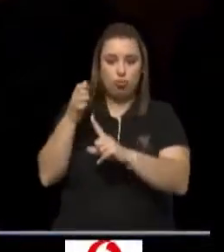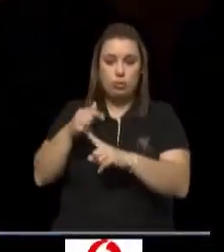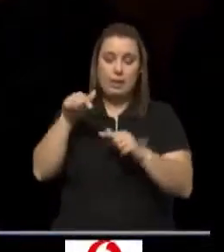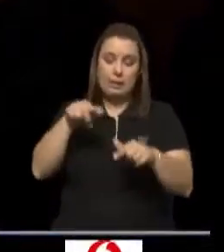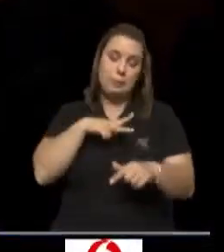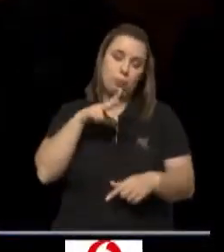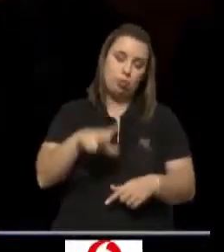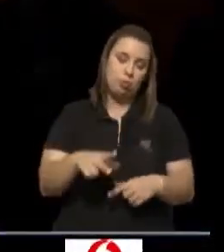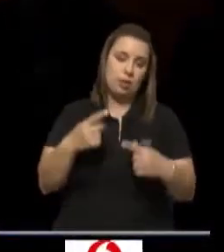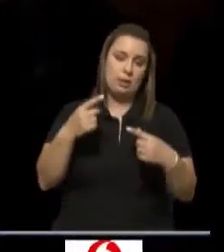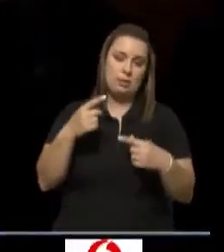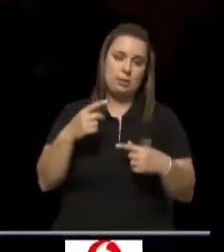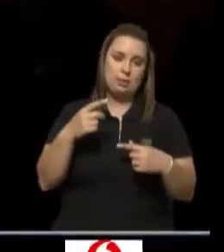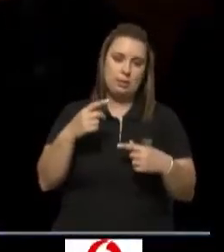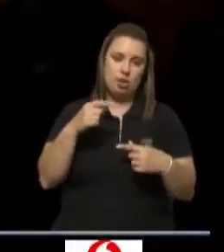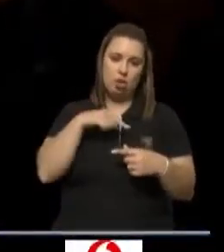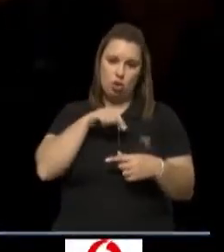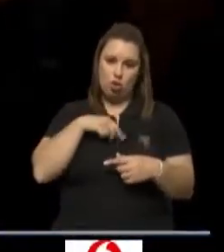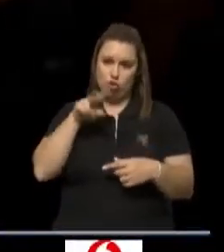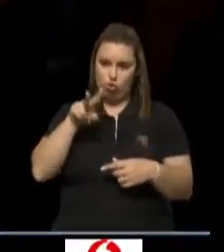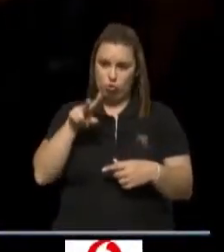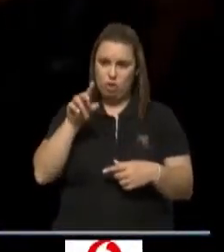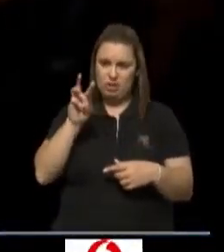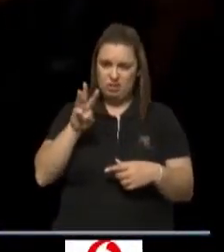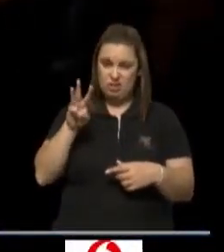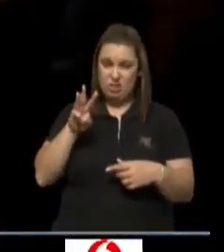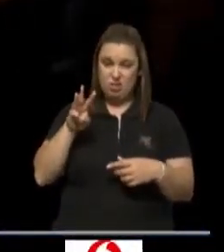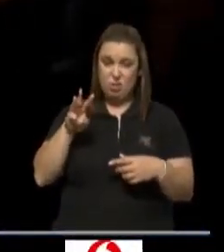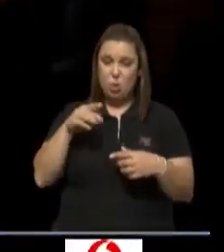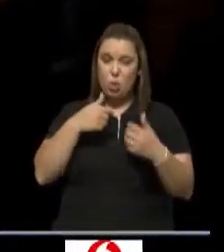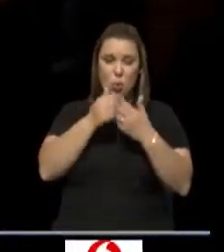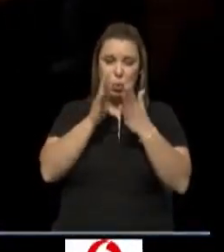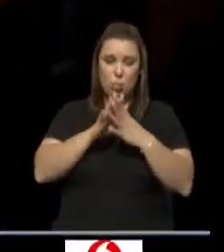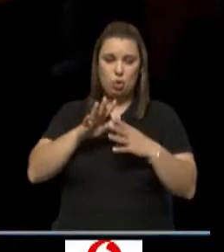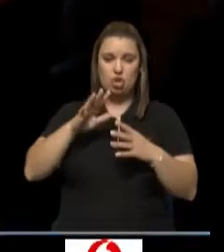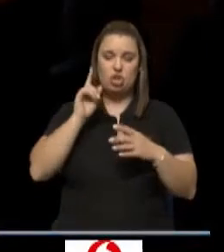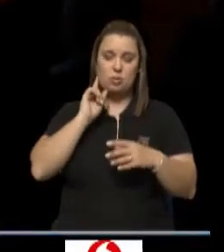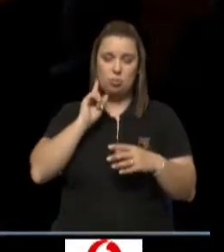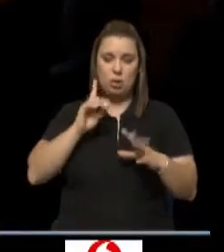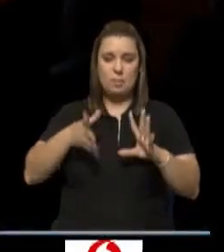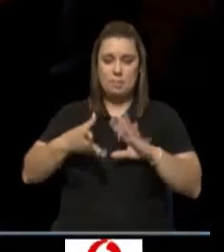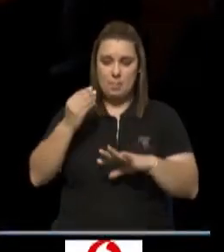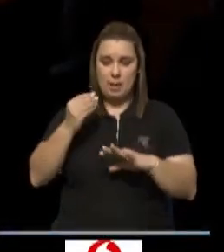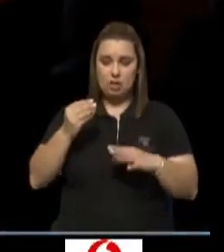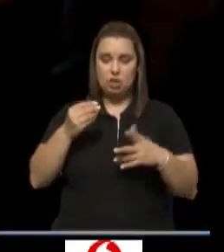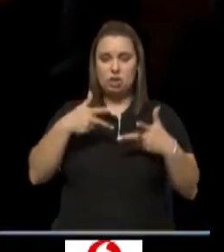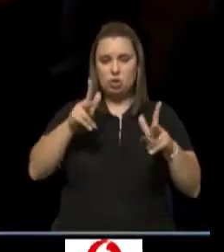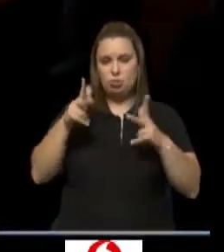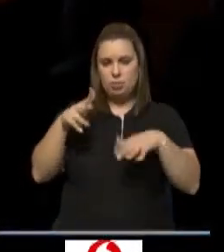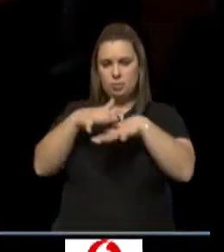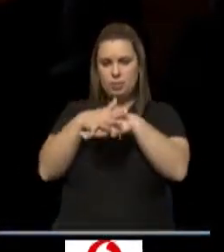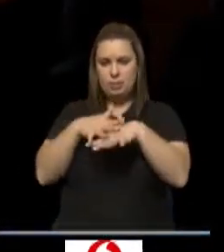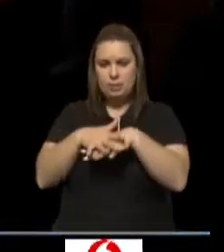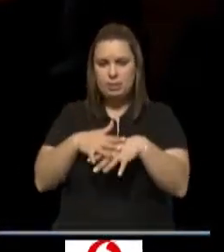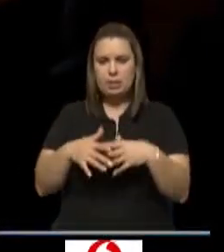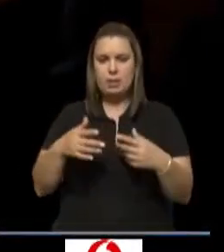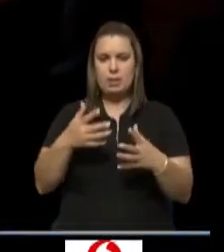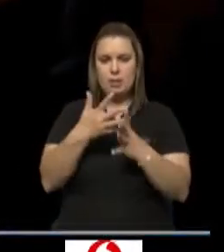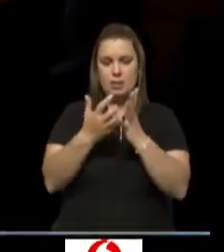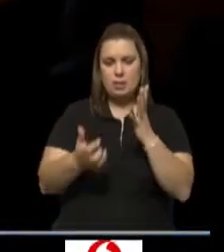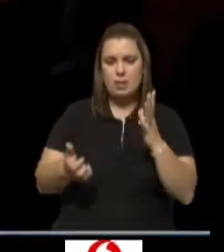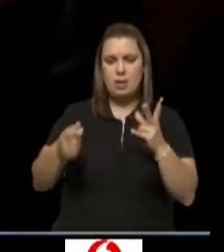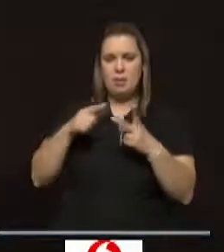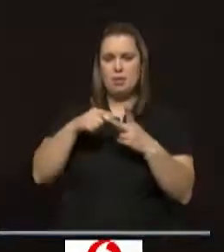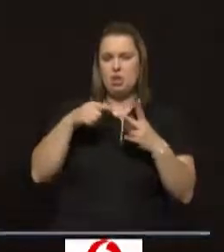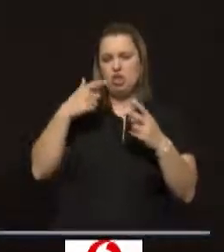denigrates the sector. We are in second and third place in all global rankings in terms of